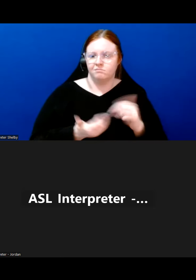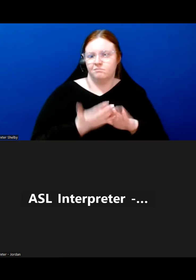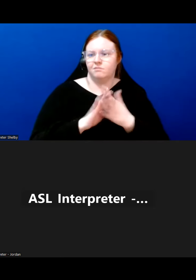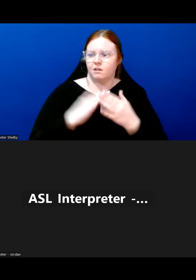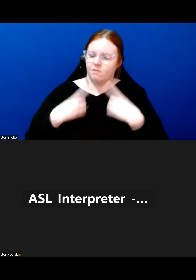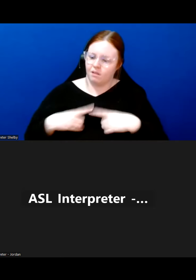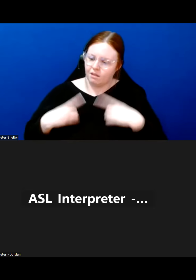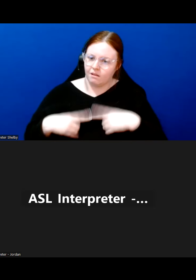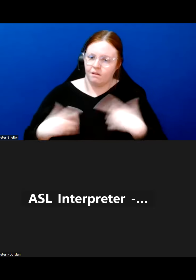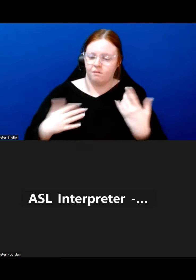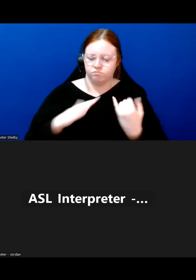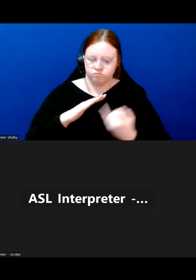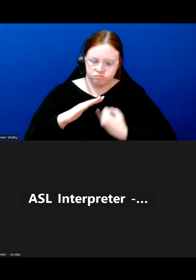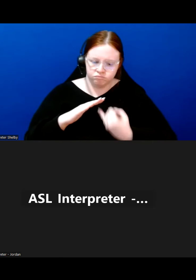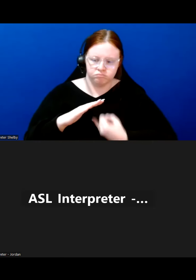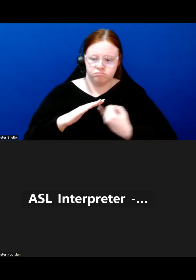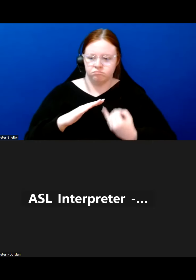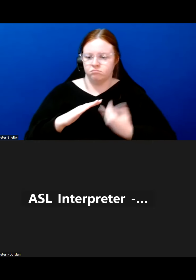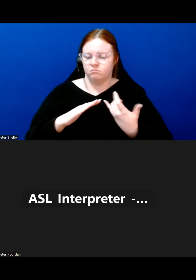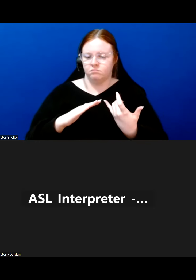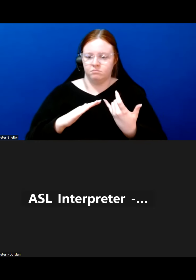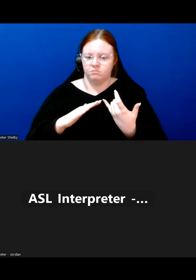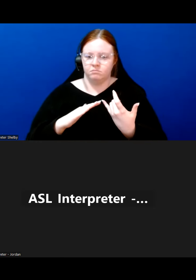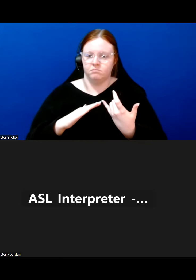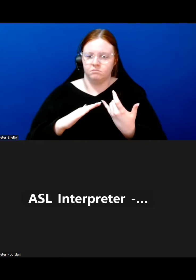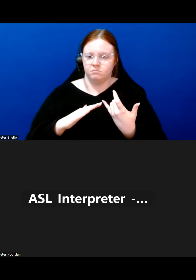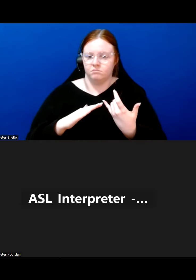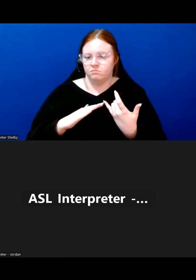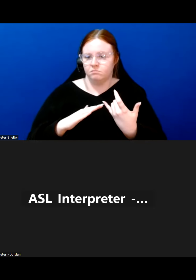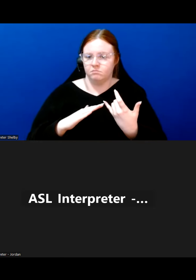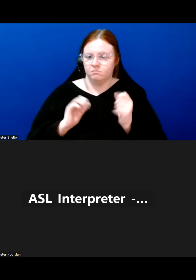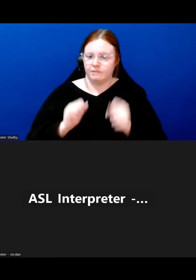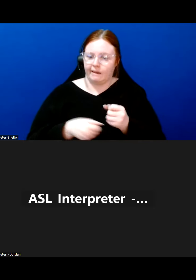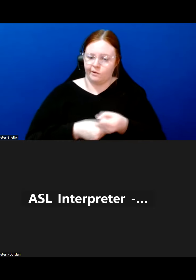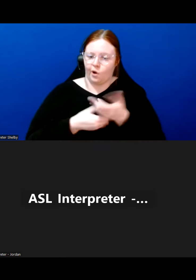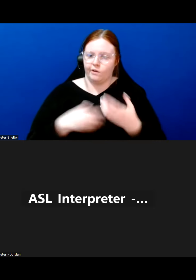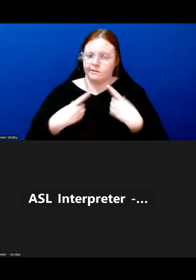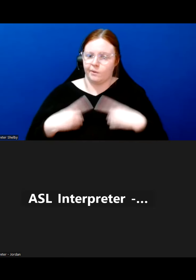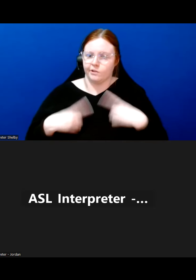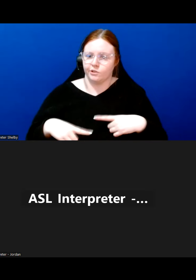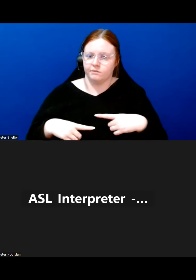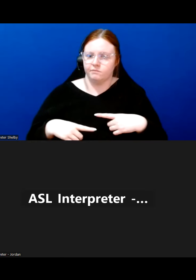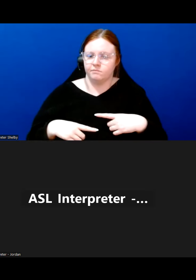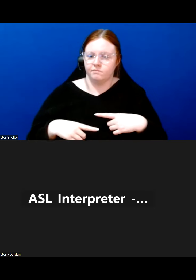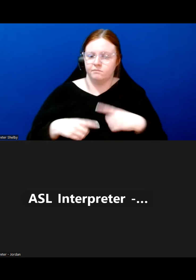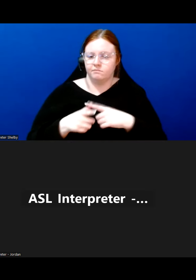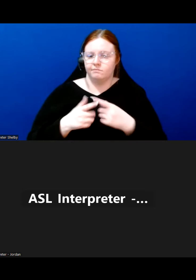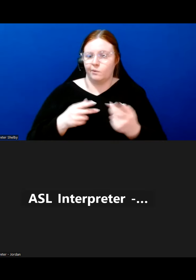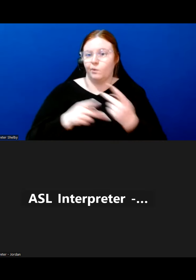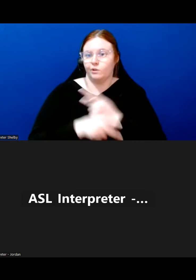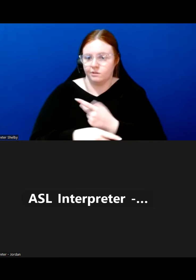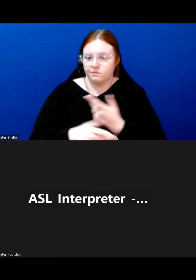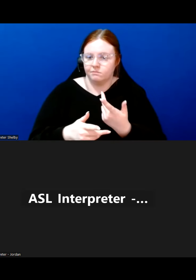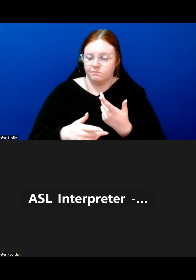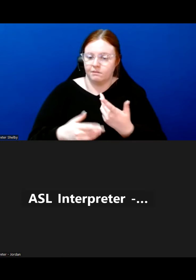of course, isolation can cause and lead to symptoms of depression And further symptoms that way of depression